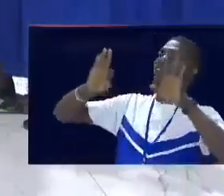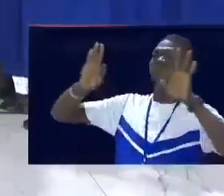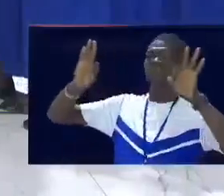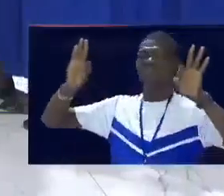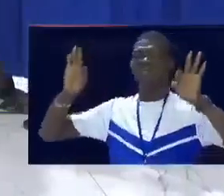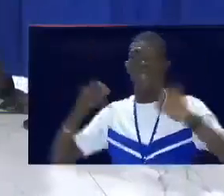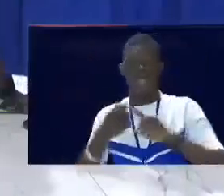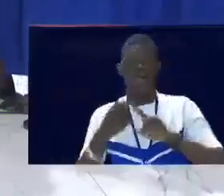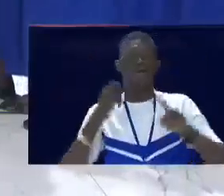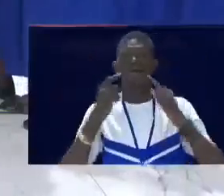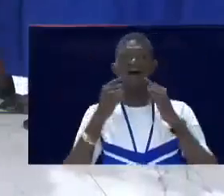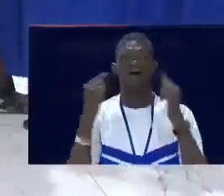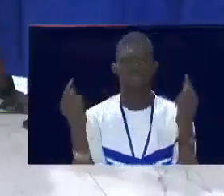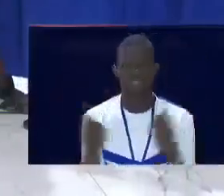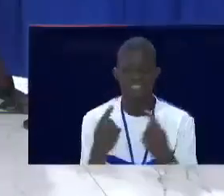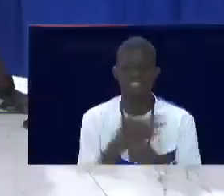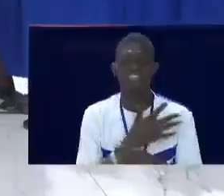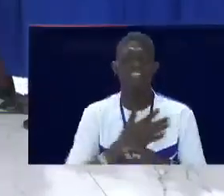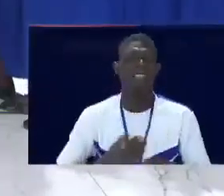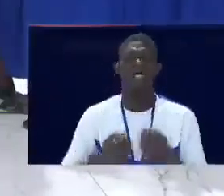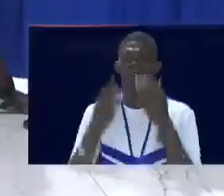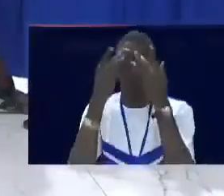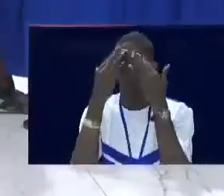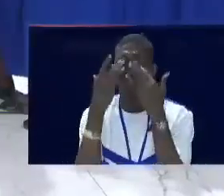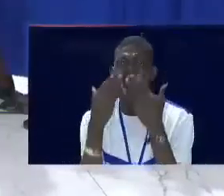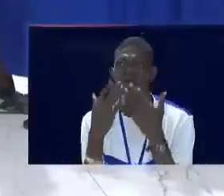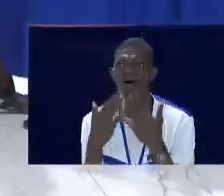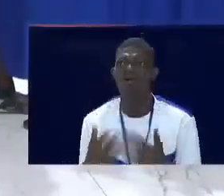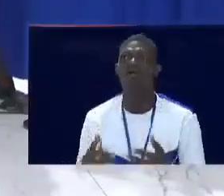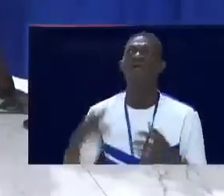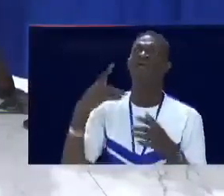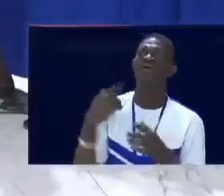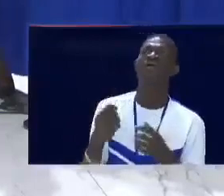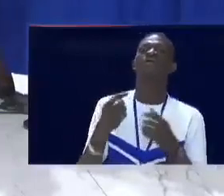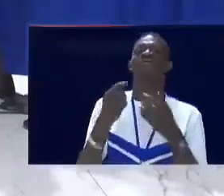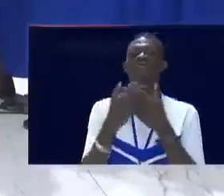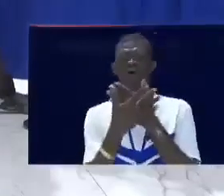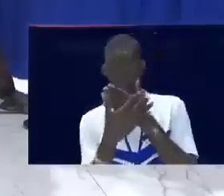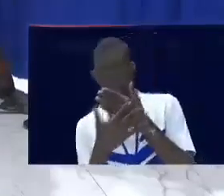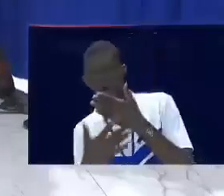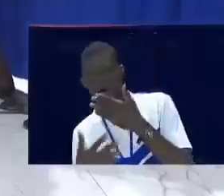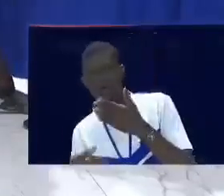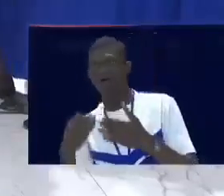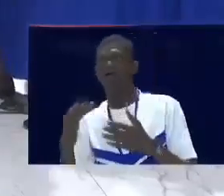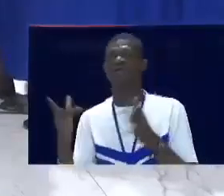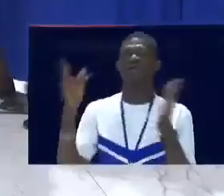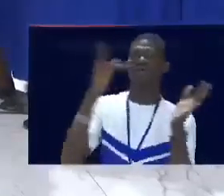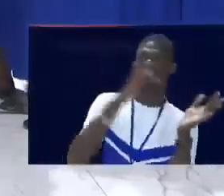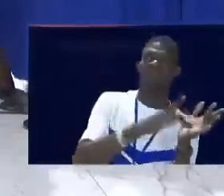free from sin and sorrow.